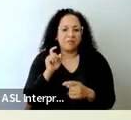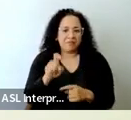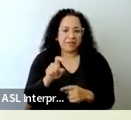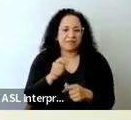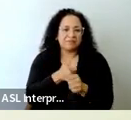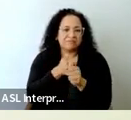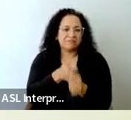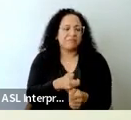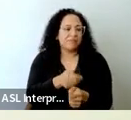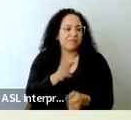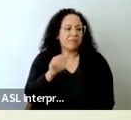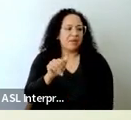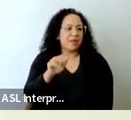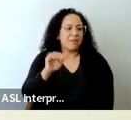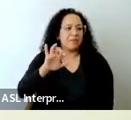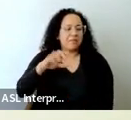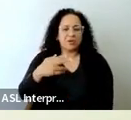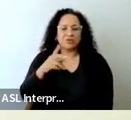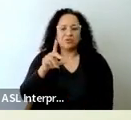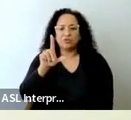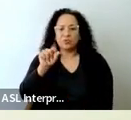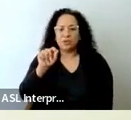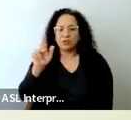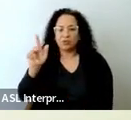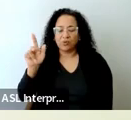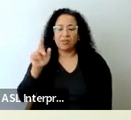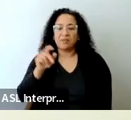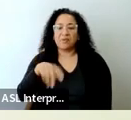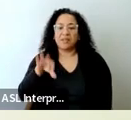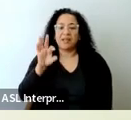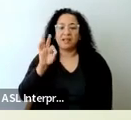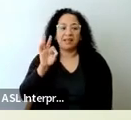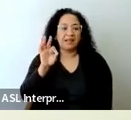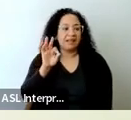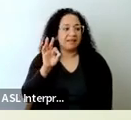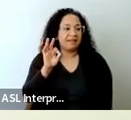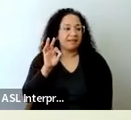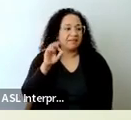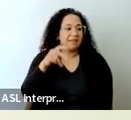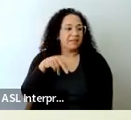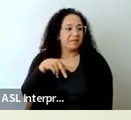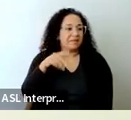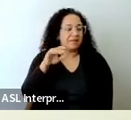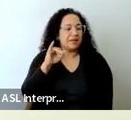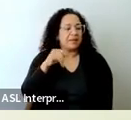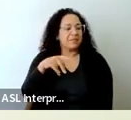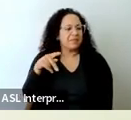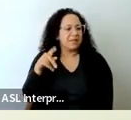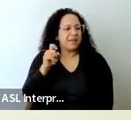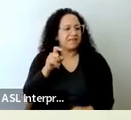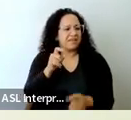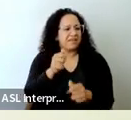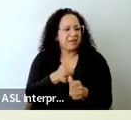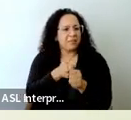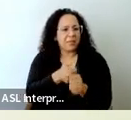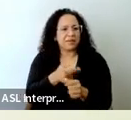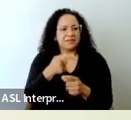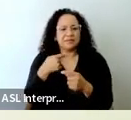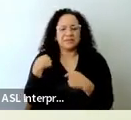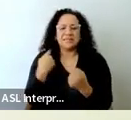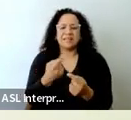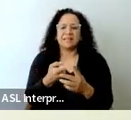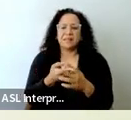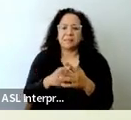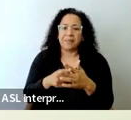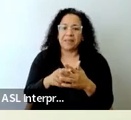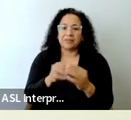by March 2023. But in SDP, providers have had to be compliant since the beginning.